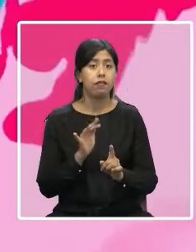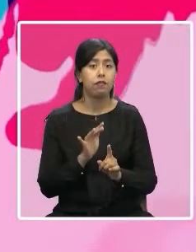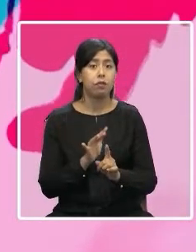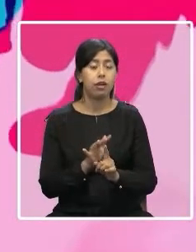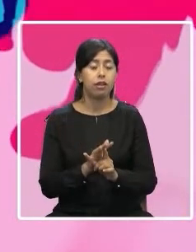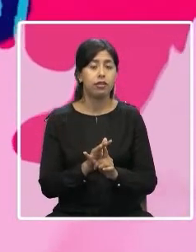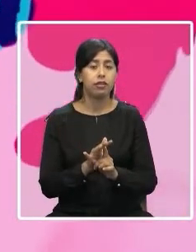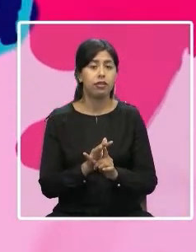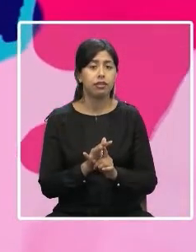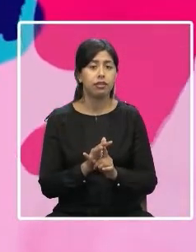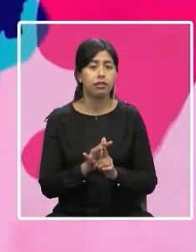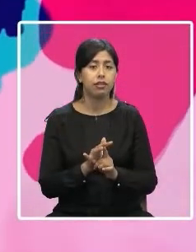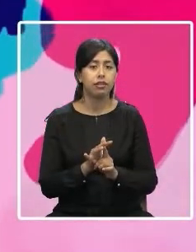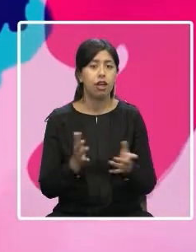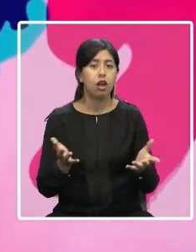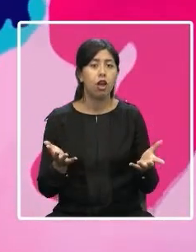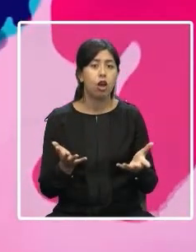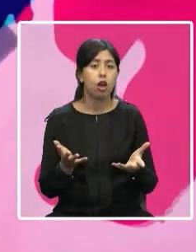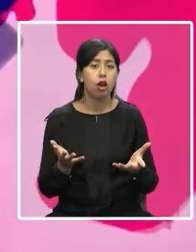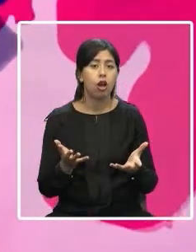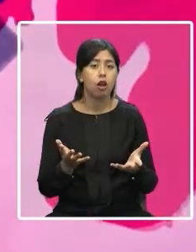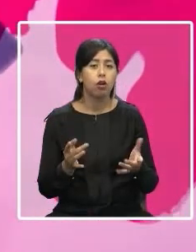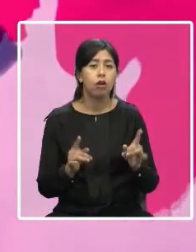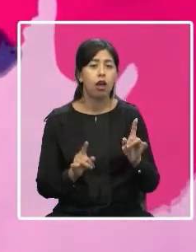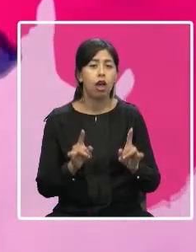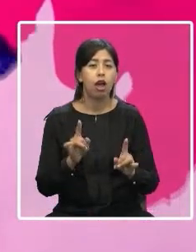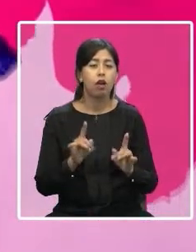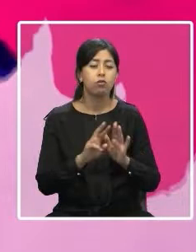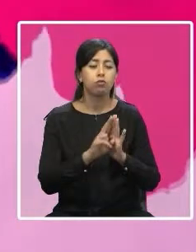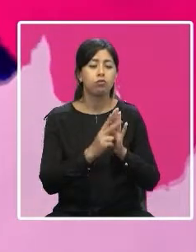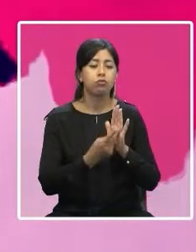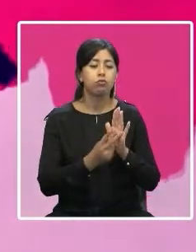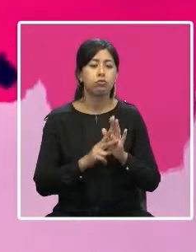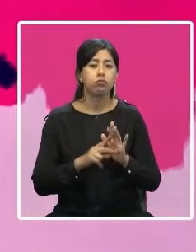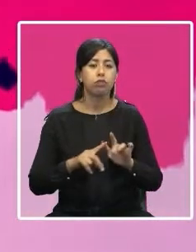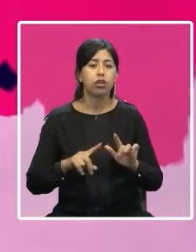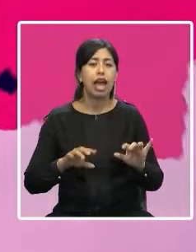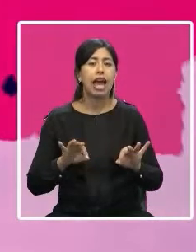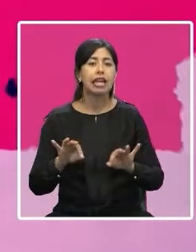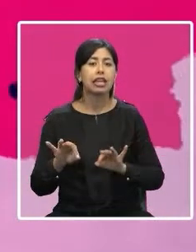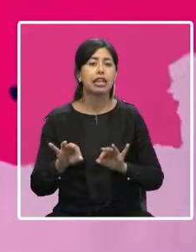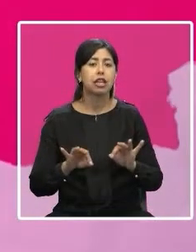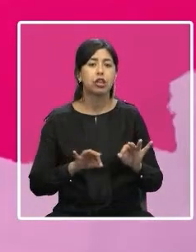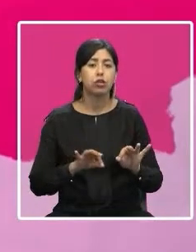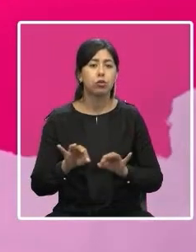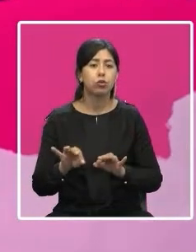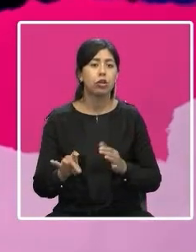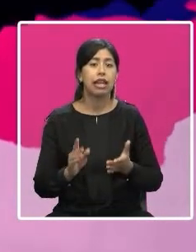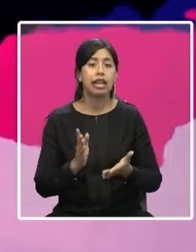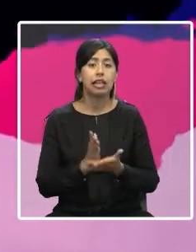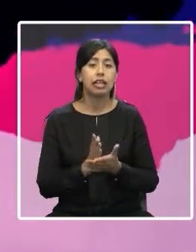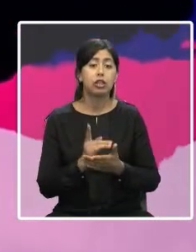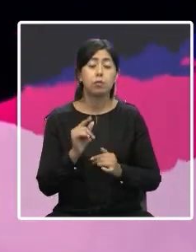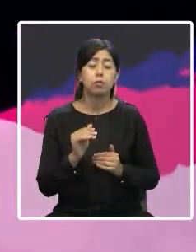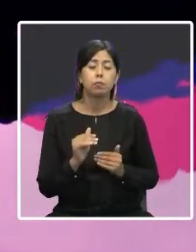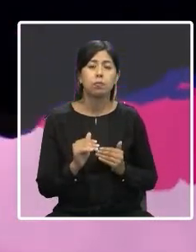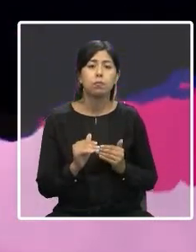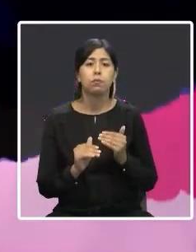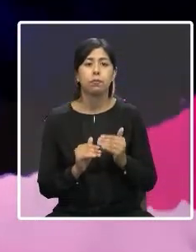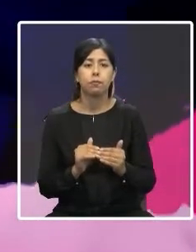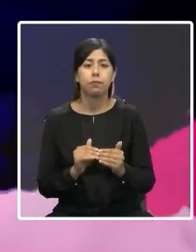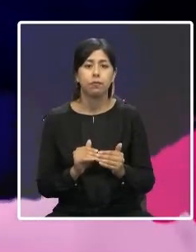of choice on the basis of the cognitive bias. So a nudge against the well-being of the individual gives rise to ethical